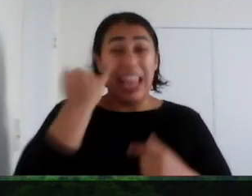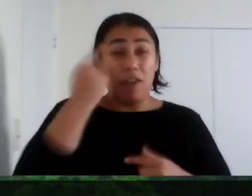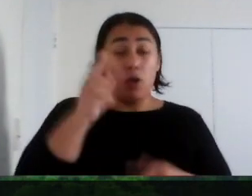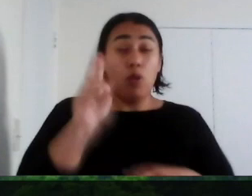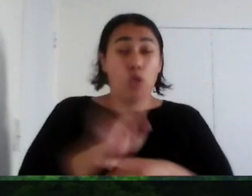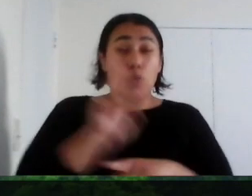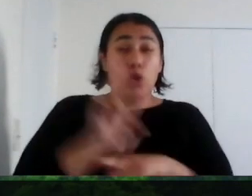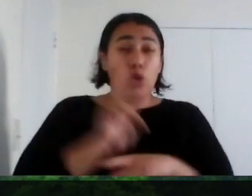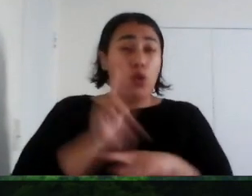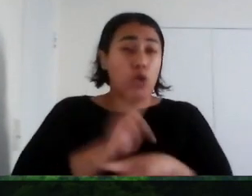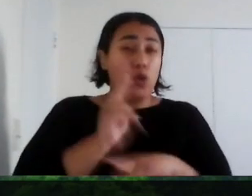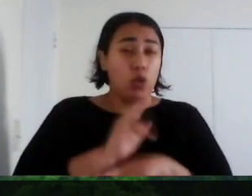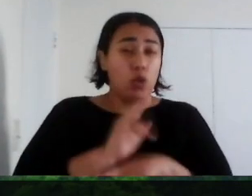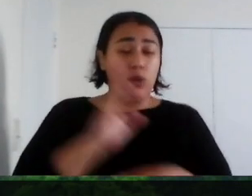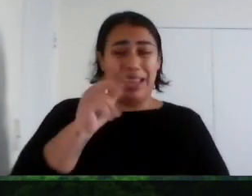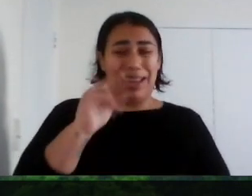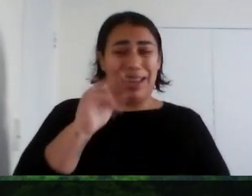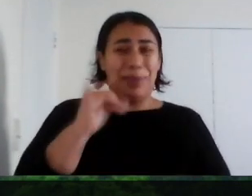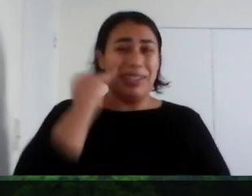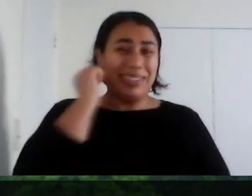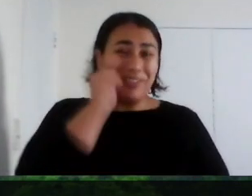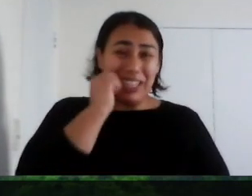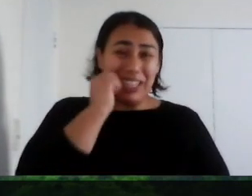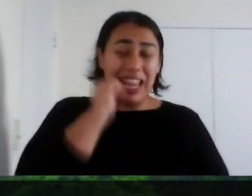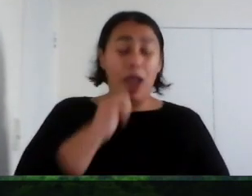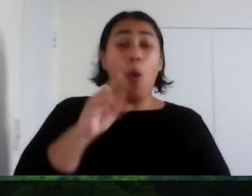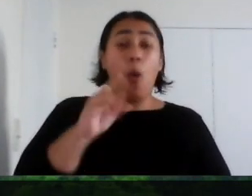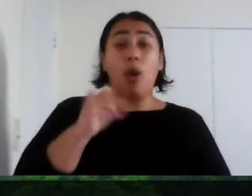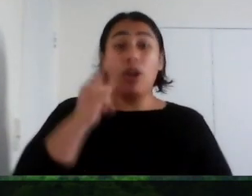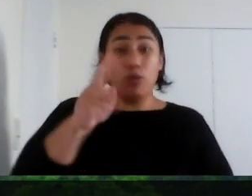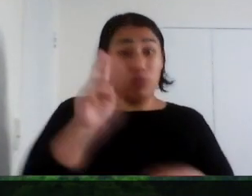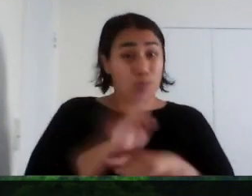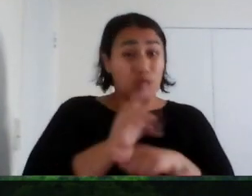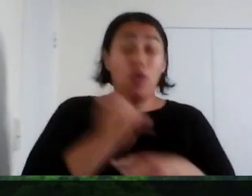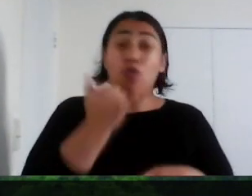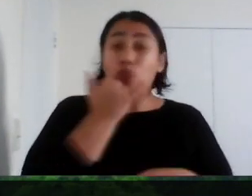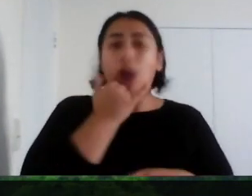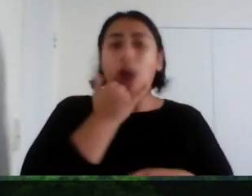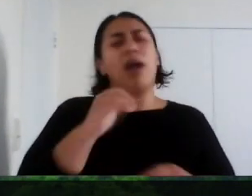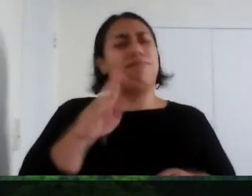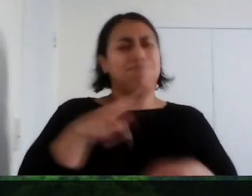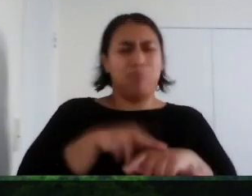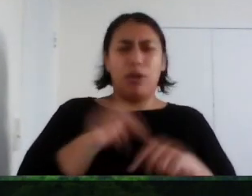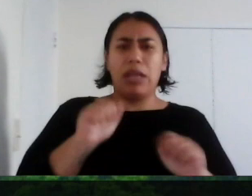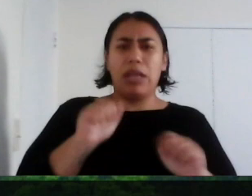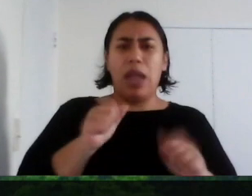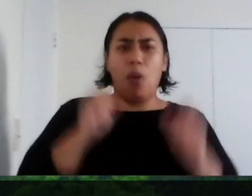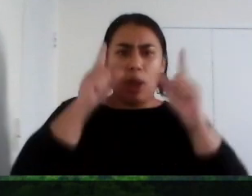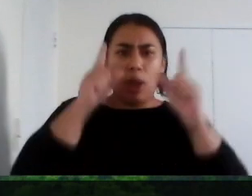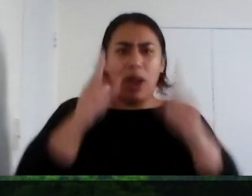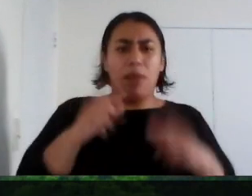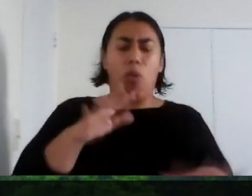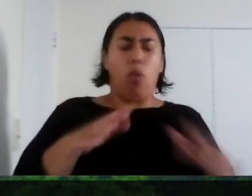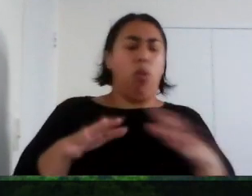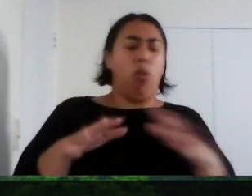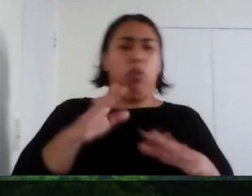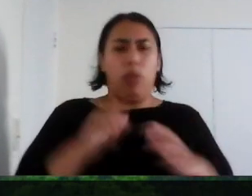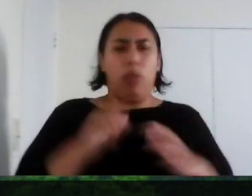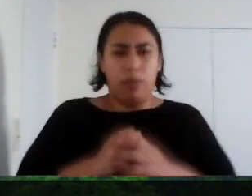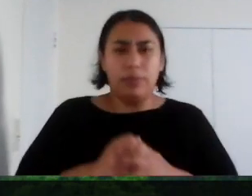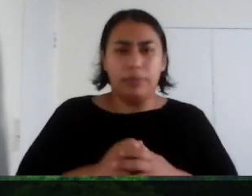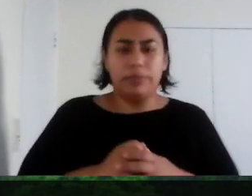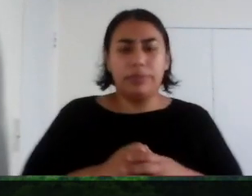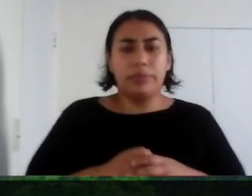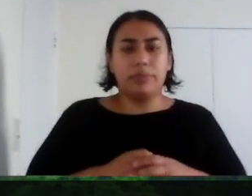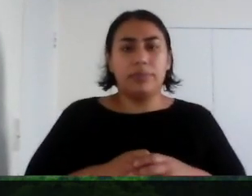used recreationally or too much is taken or just it's not the right strain for you. But this is why we work with each patient